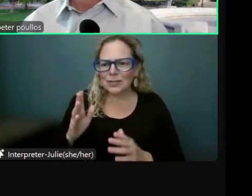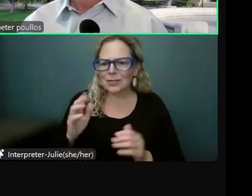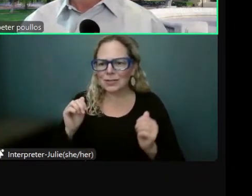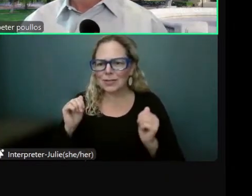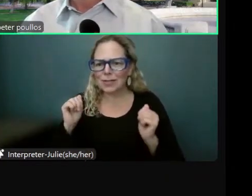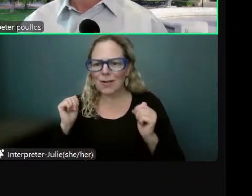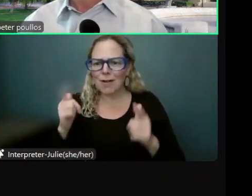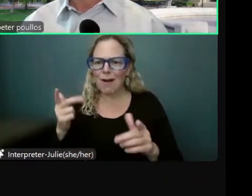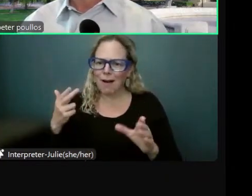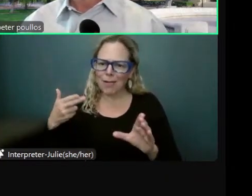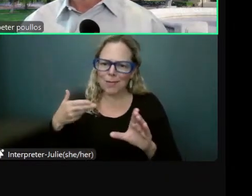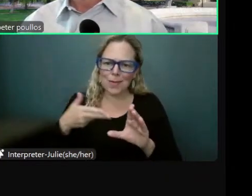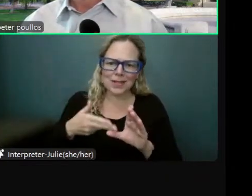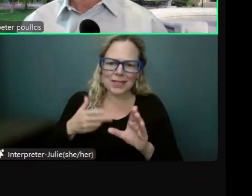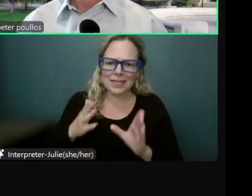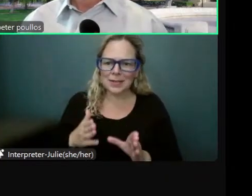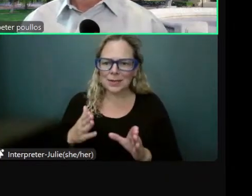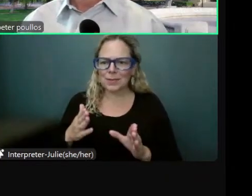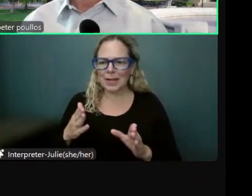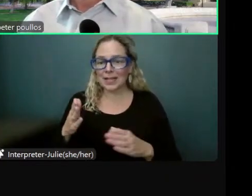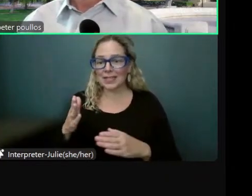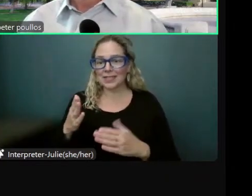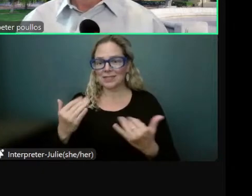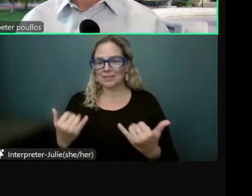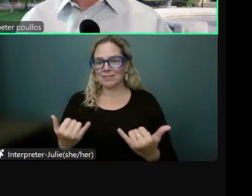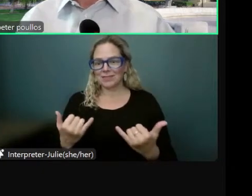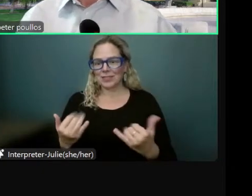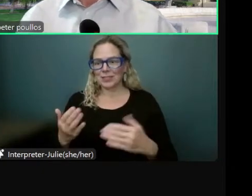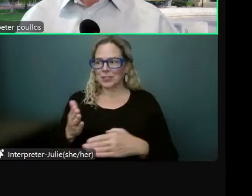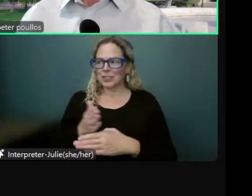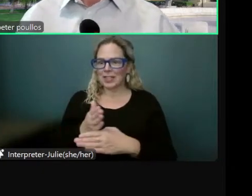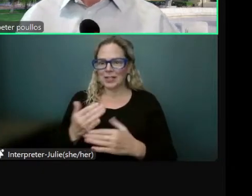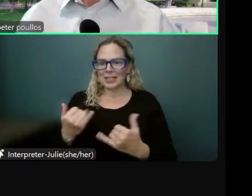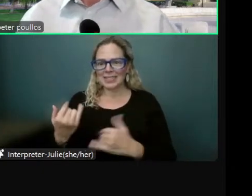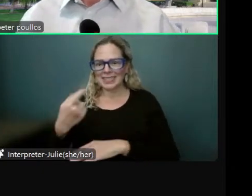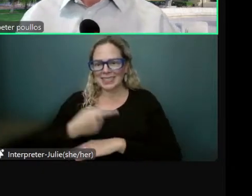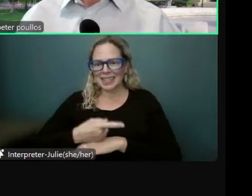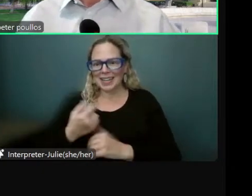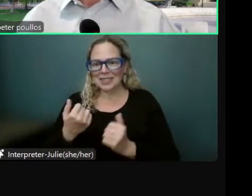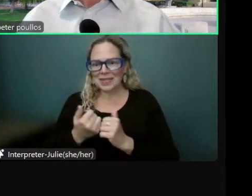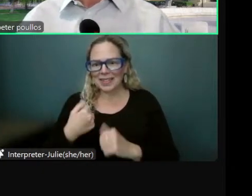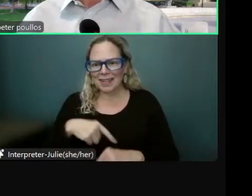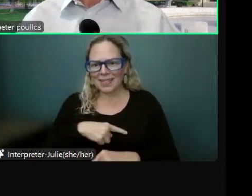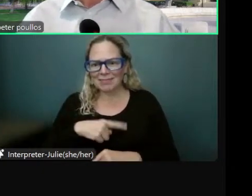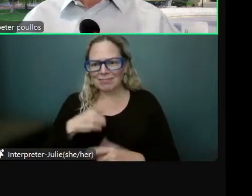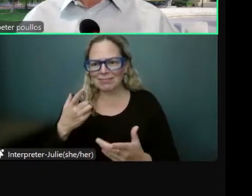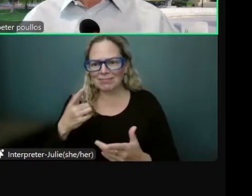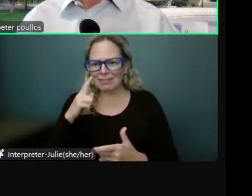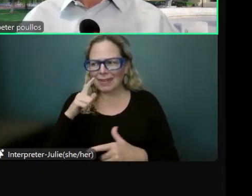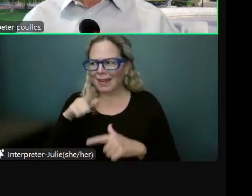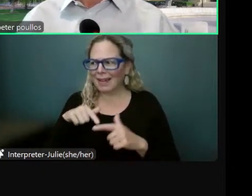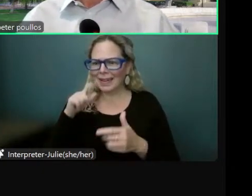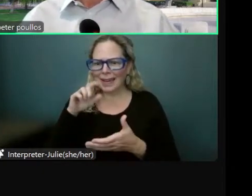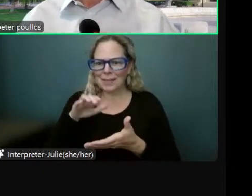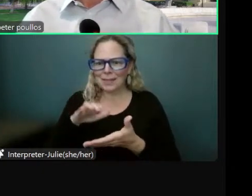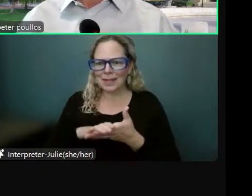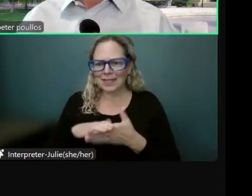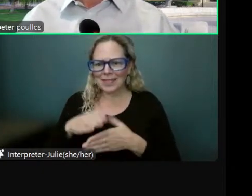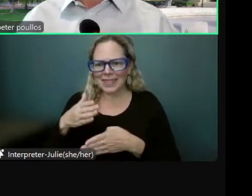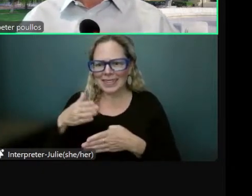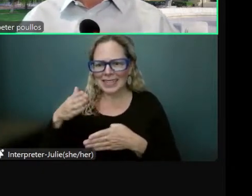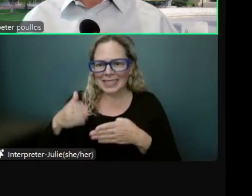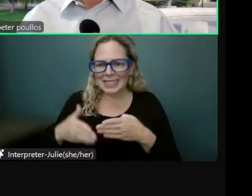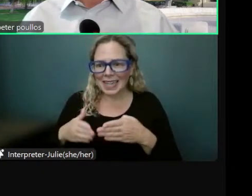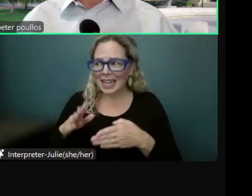participants for spending the day with us. Um, I can't believe this is already the end of our sixth annual conference,